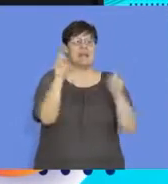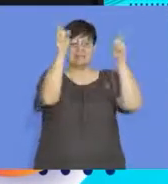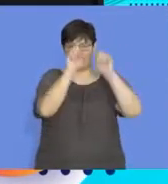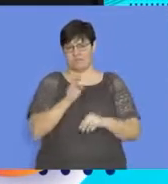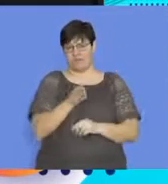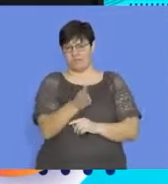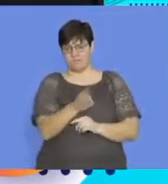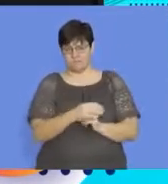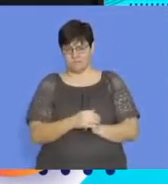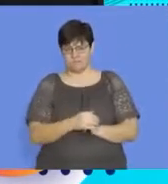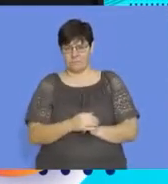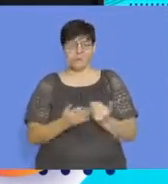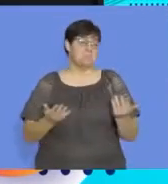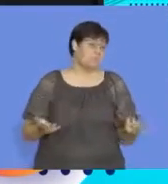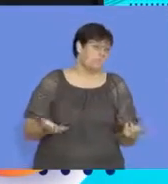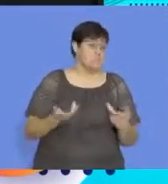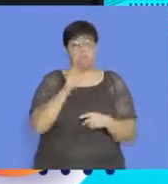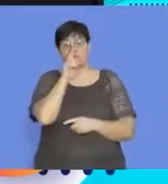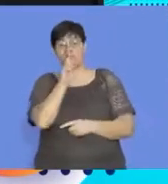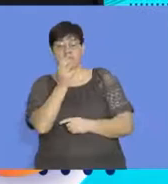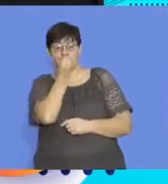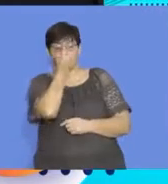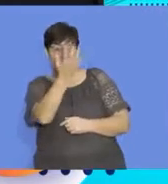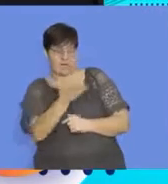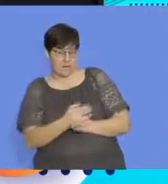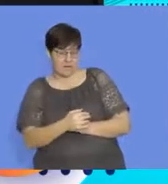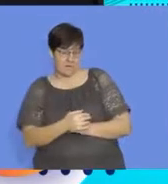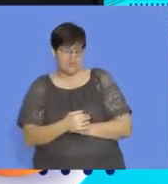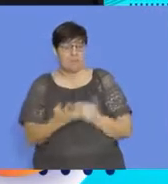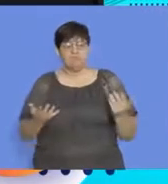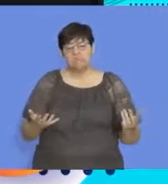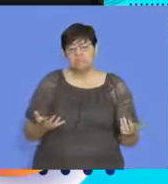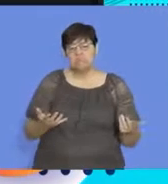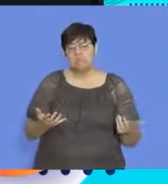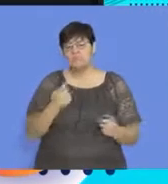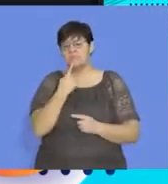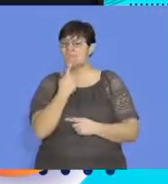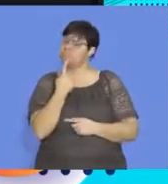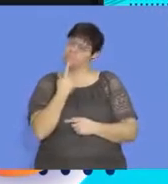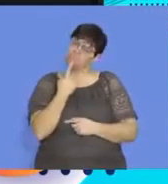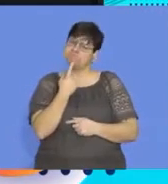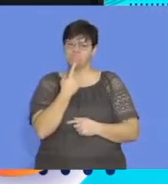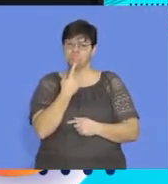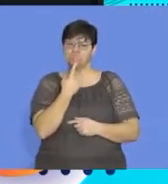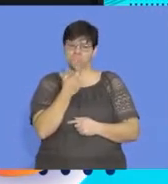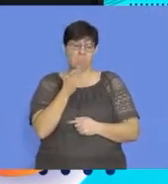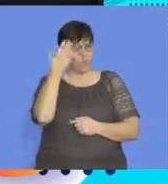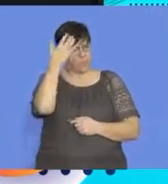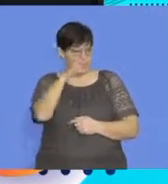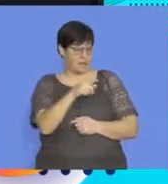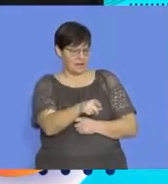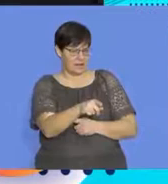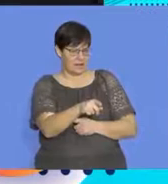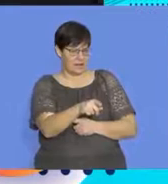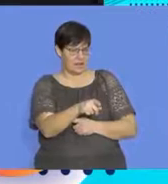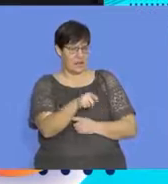features, or maybe you can look at a flower and you can sometimes say, I think I know what the